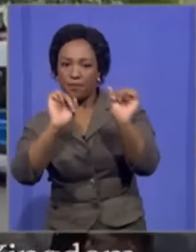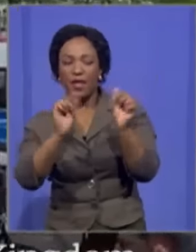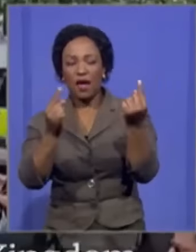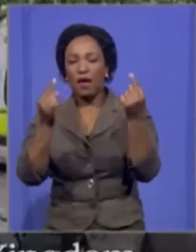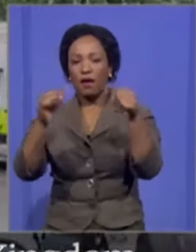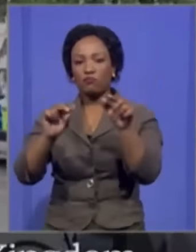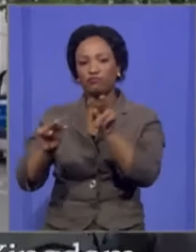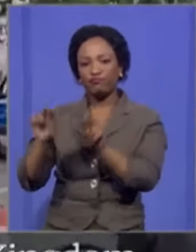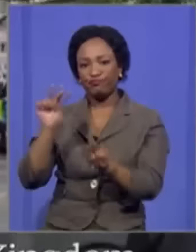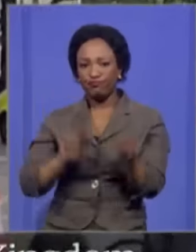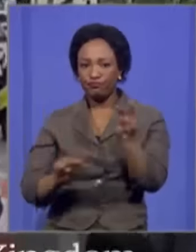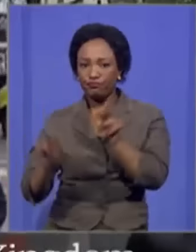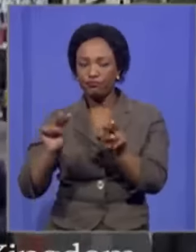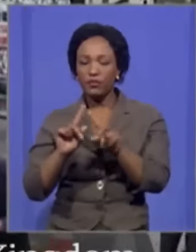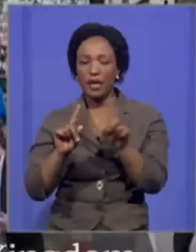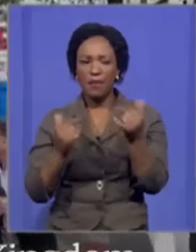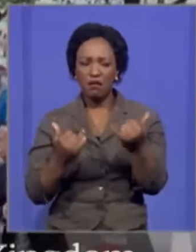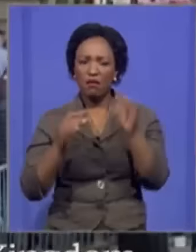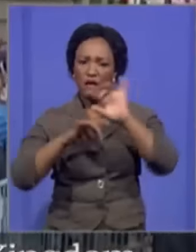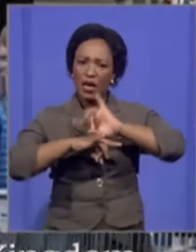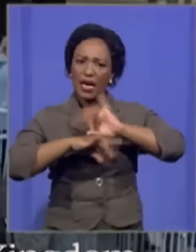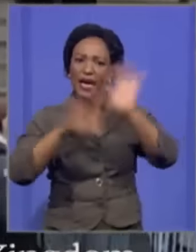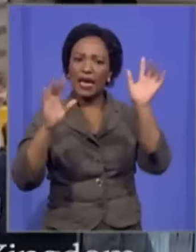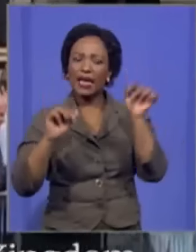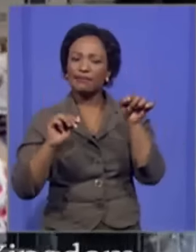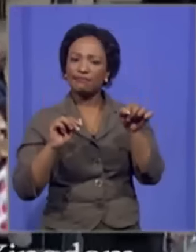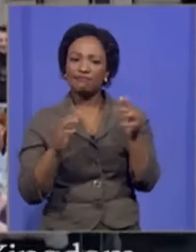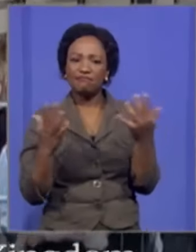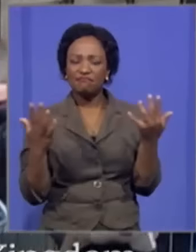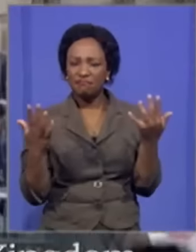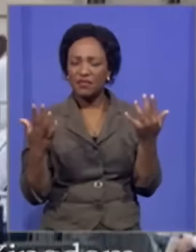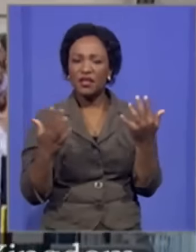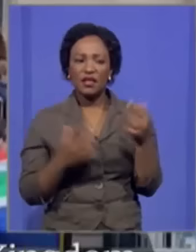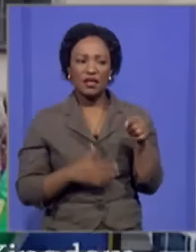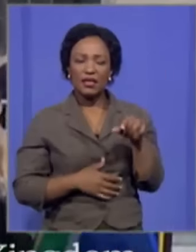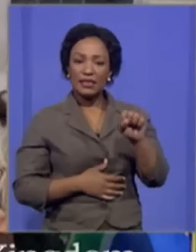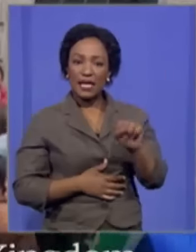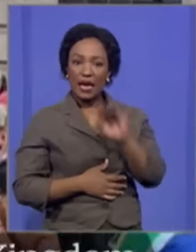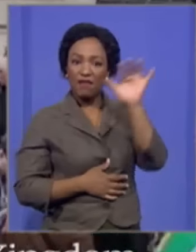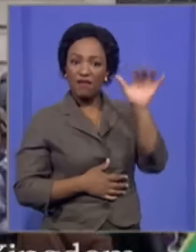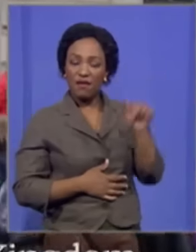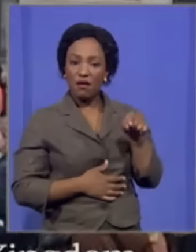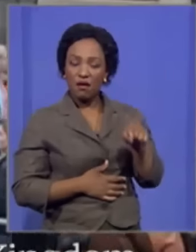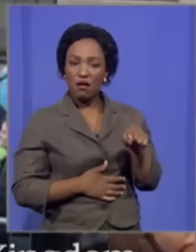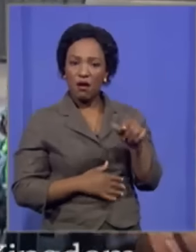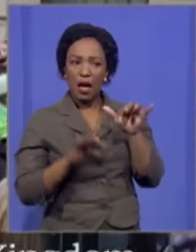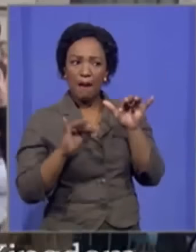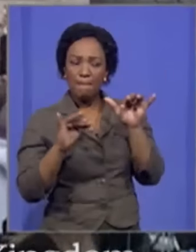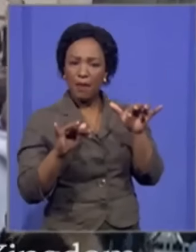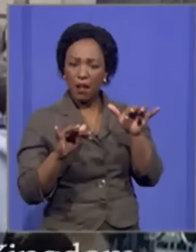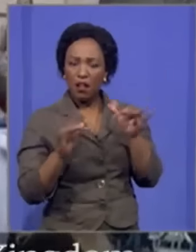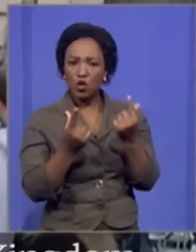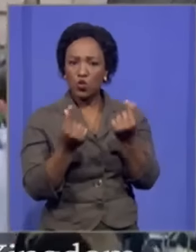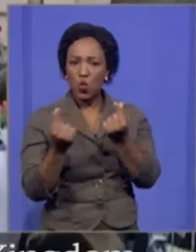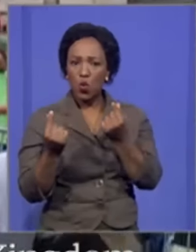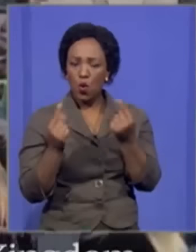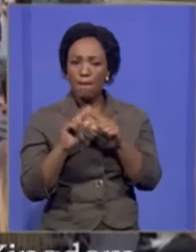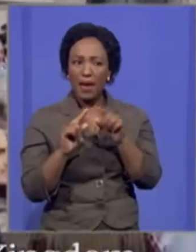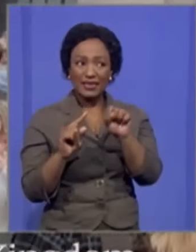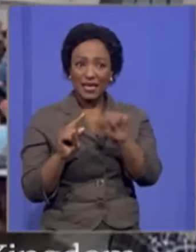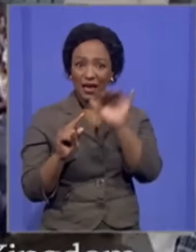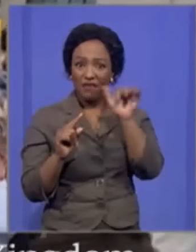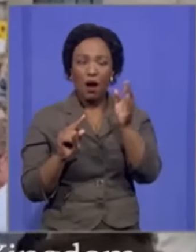hlaka hore o keke wa ba le bolatedi ba ma-Afrika Borwa ka ntle ho naha ya Afrika Borwa naheng e